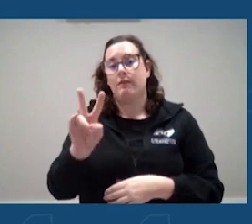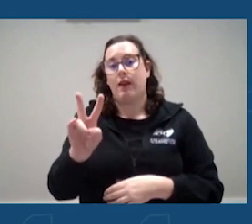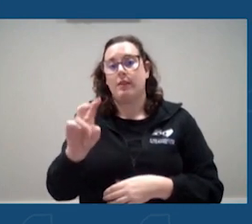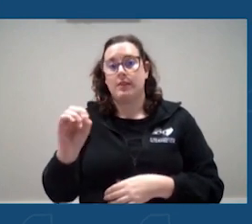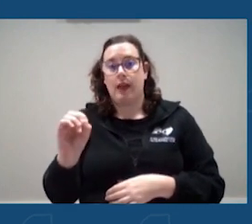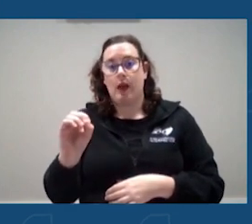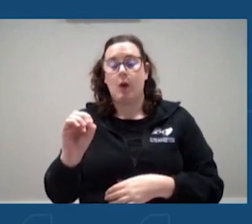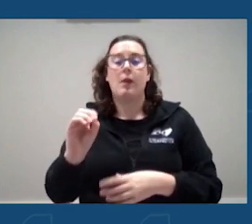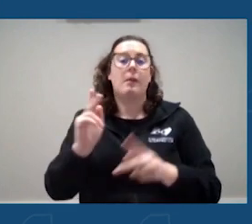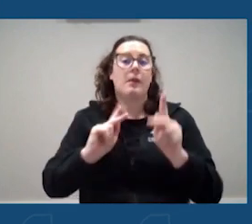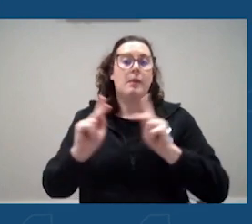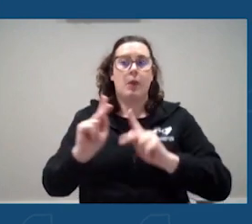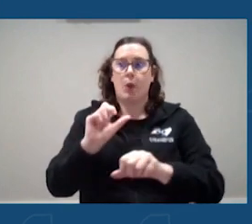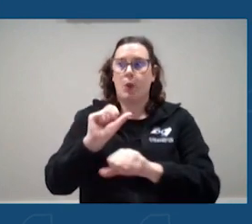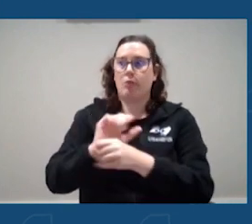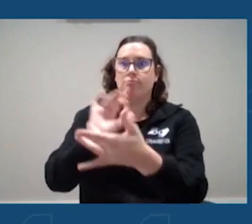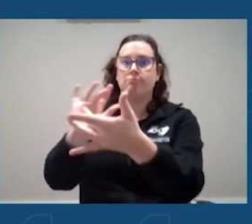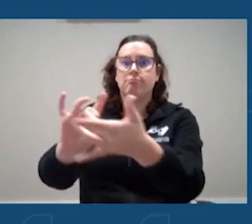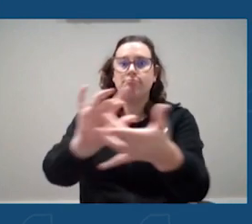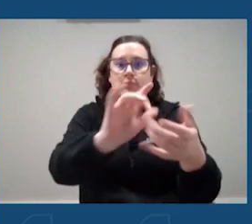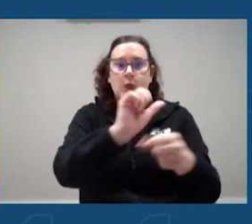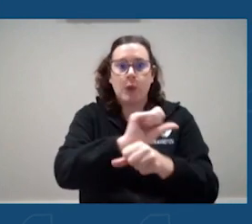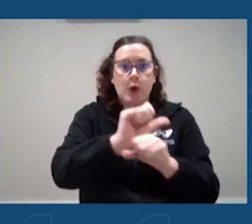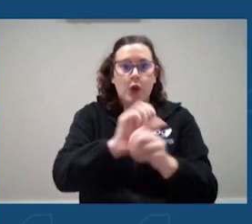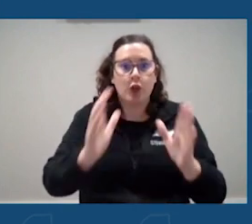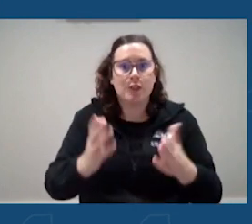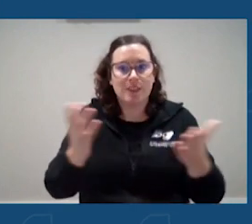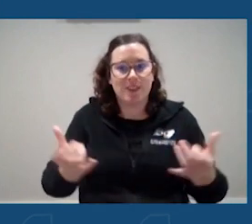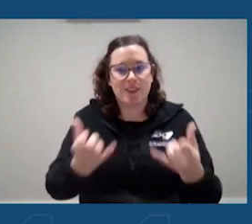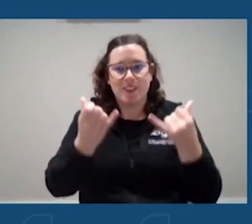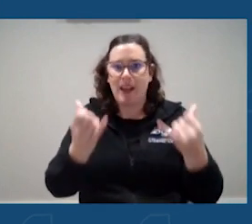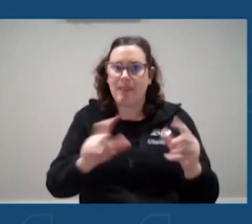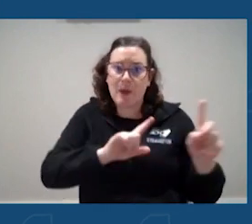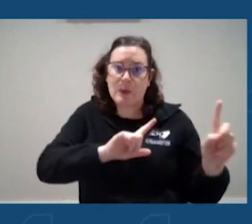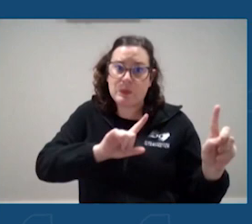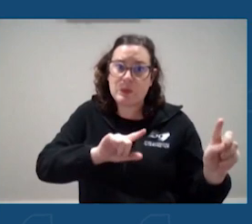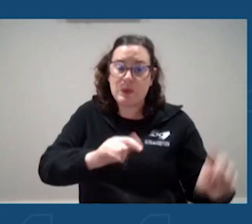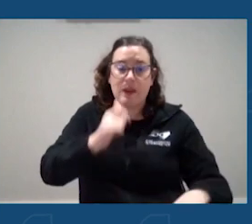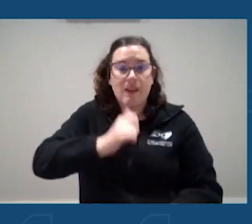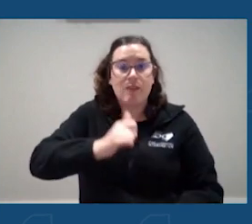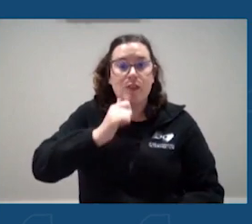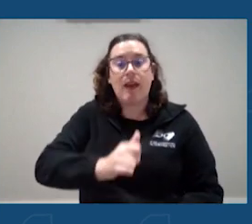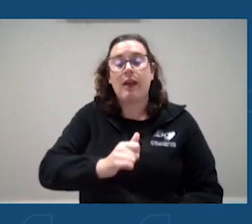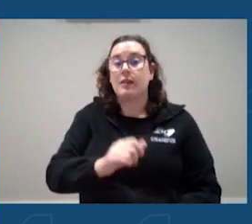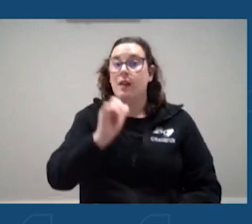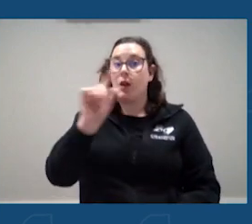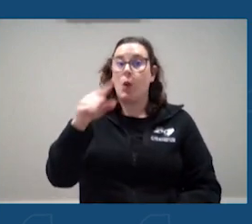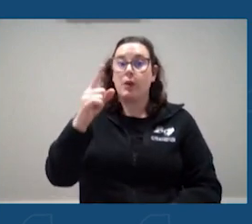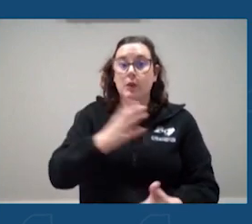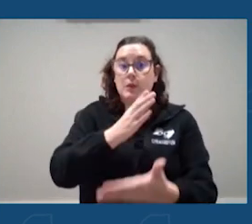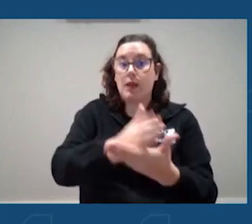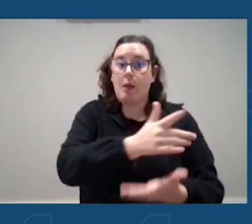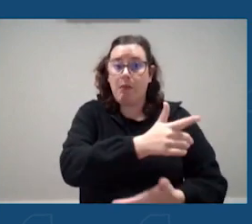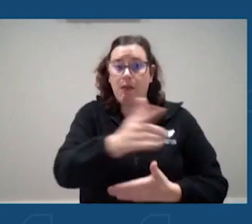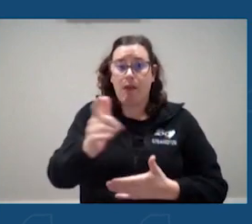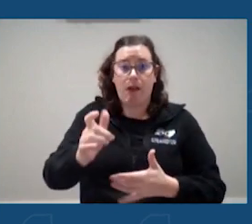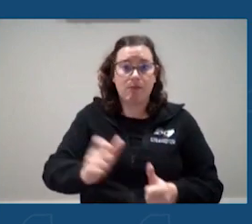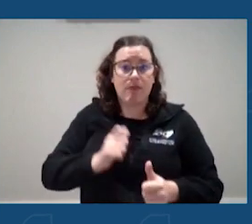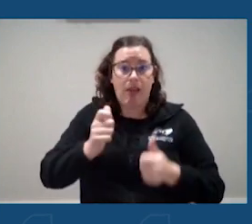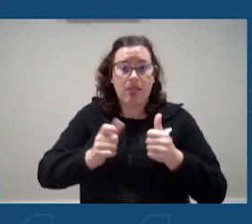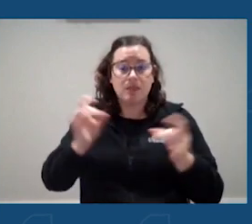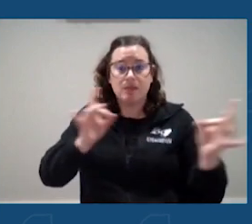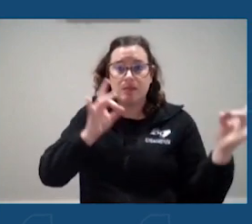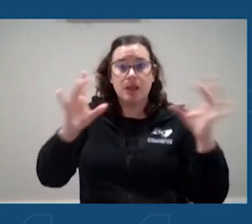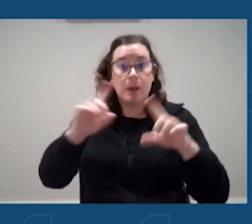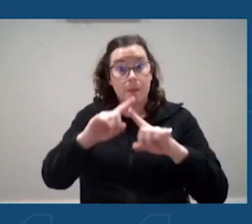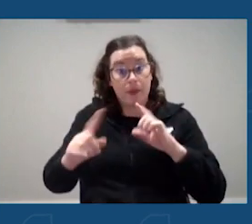workers who are standing here with us today. They hit the streets every day, not only to combat gun violence, but to give the most at-risk residents of Brownsville